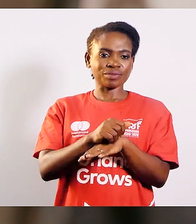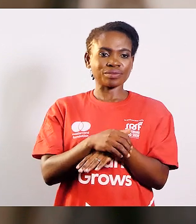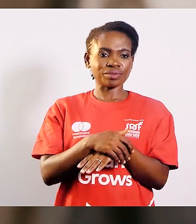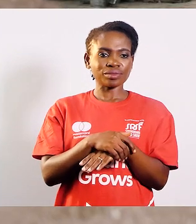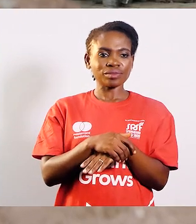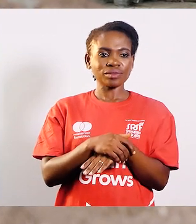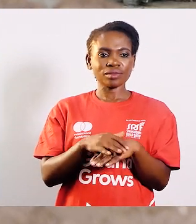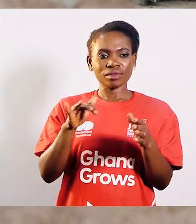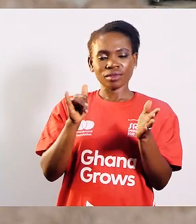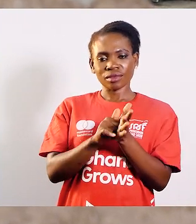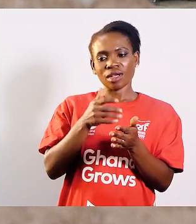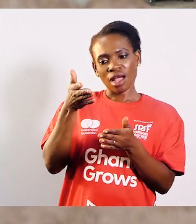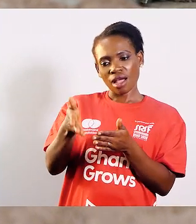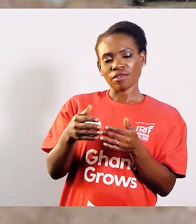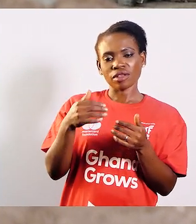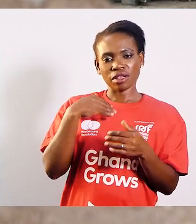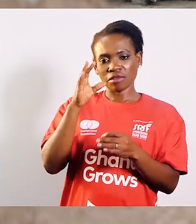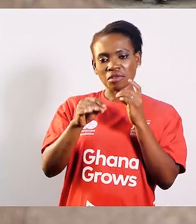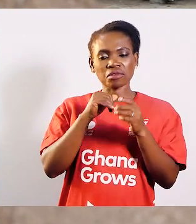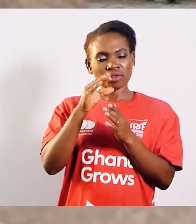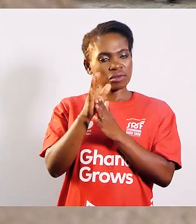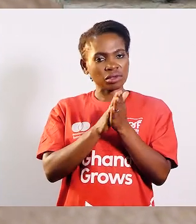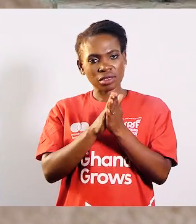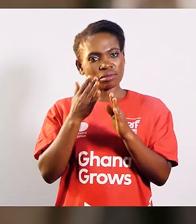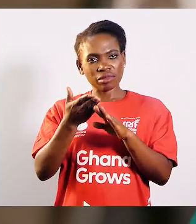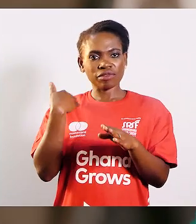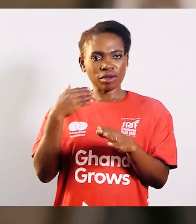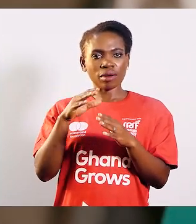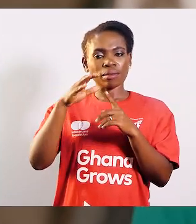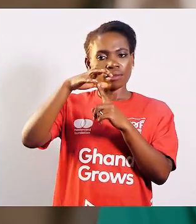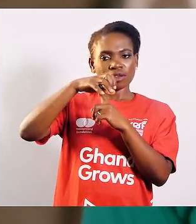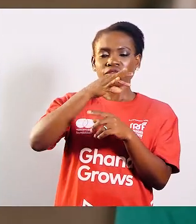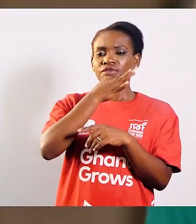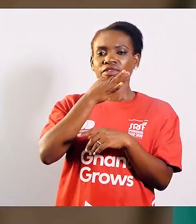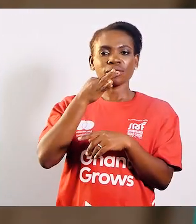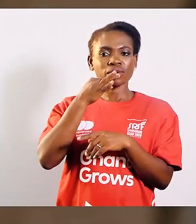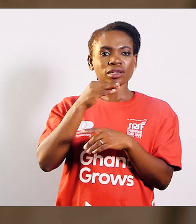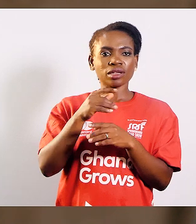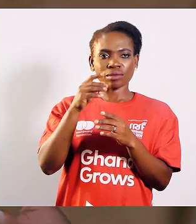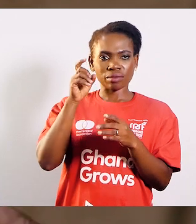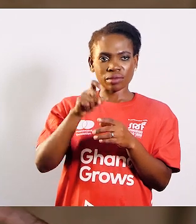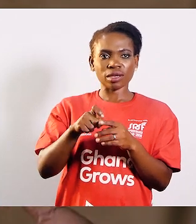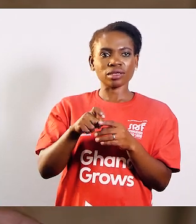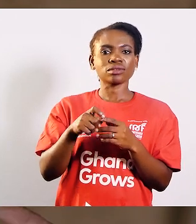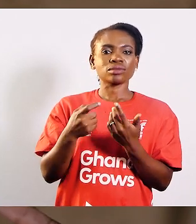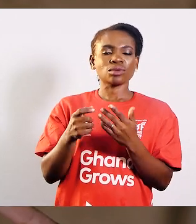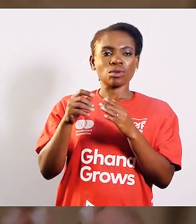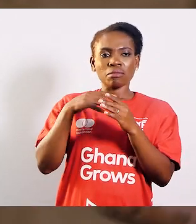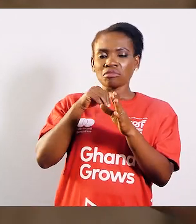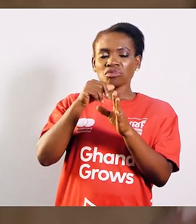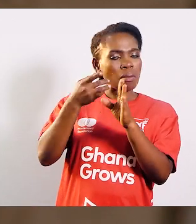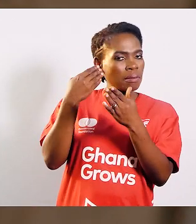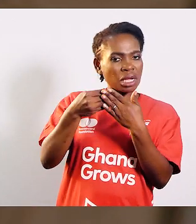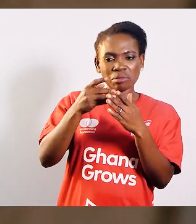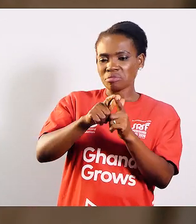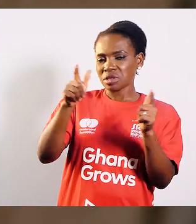much, Zach. You're doing a welcome. great job. You're doing a great job. Welcome. You're welcome. So there you have it, folks. I mean, if you didn't consider it before,